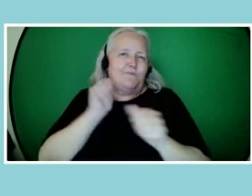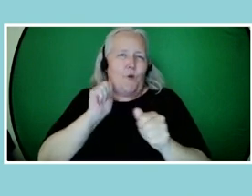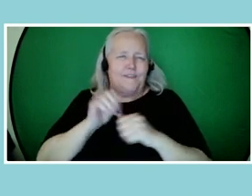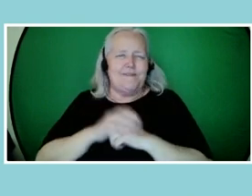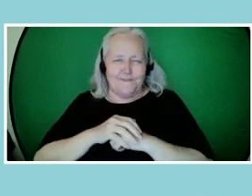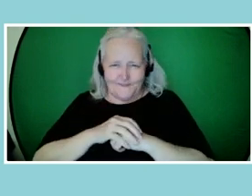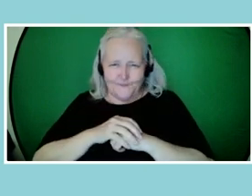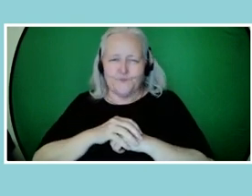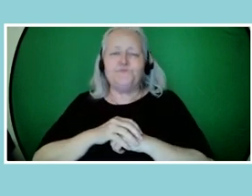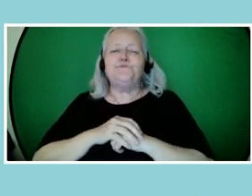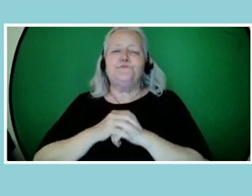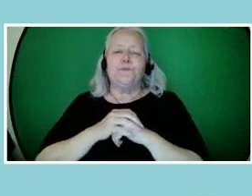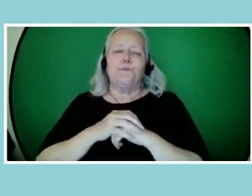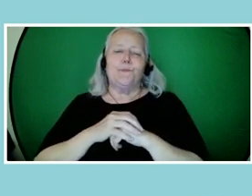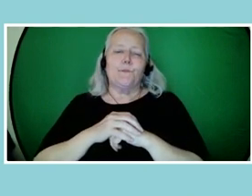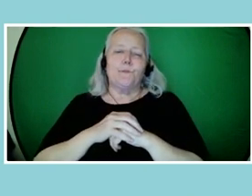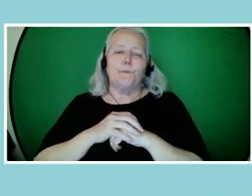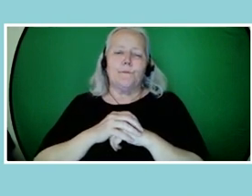slide, please.